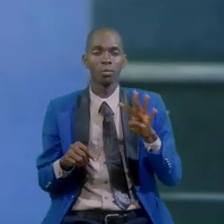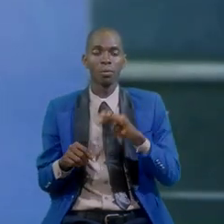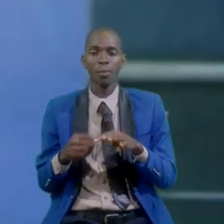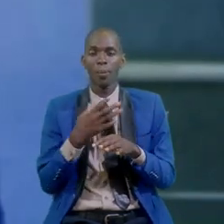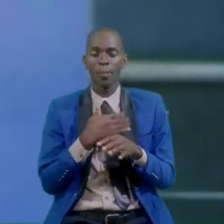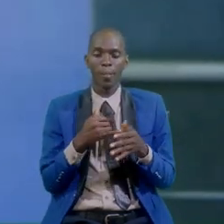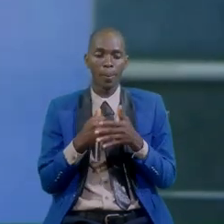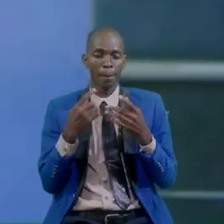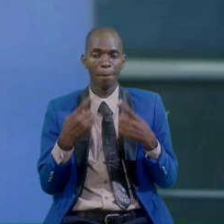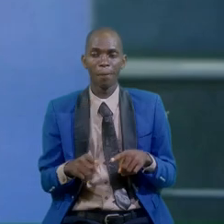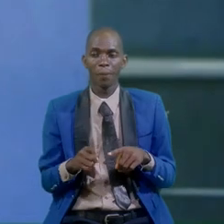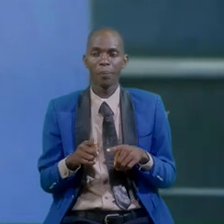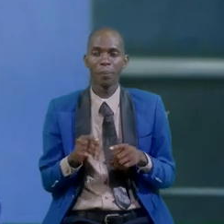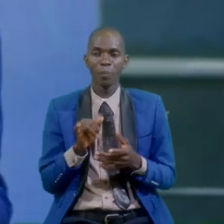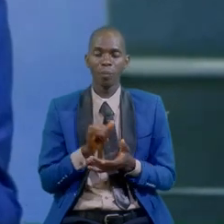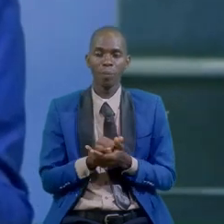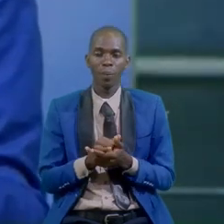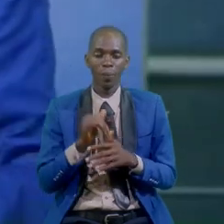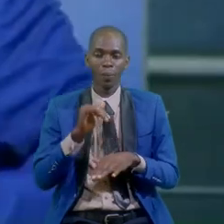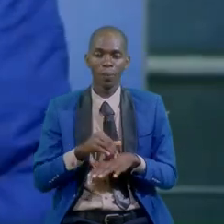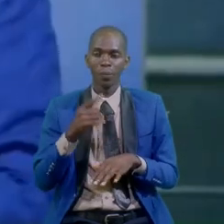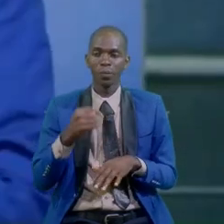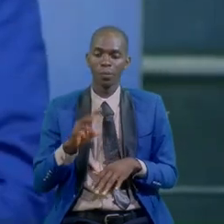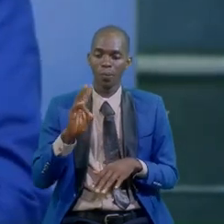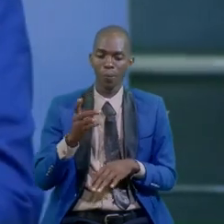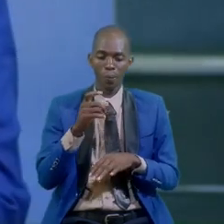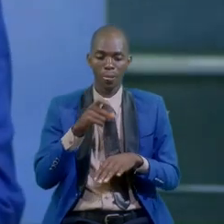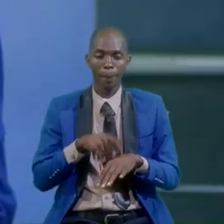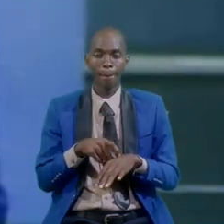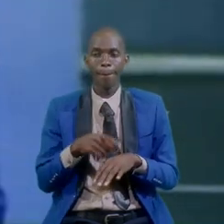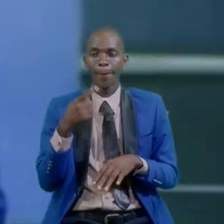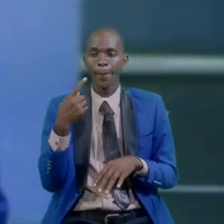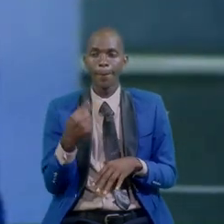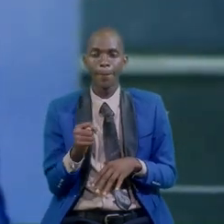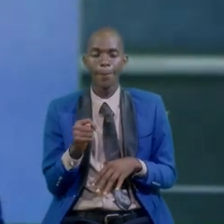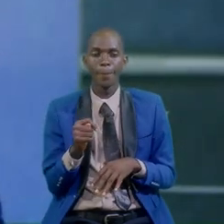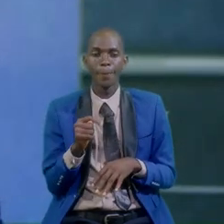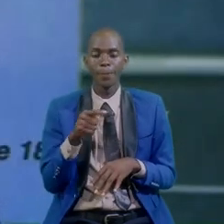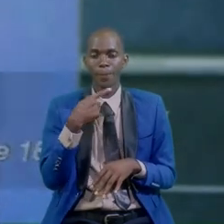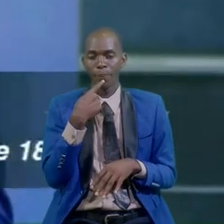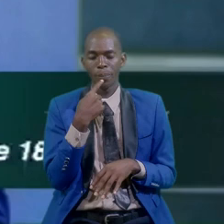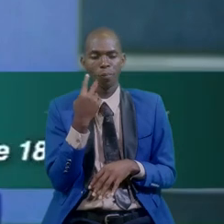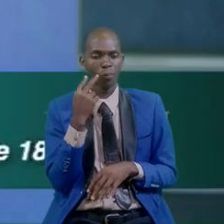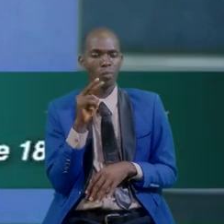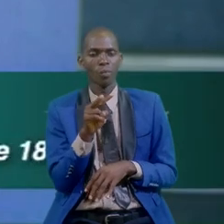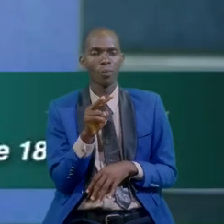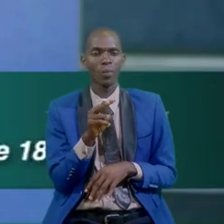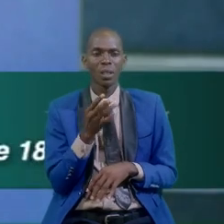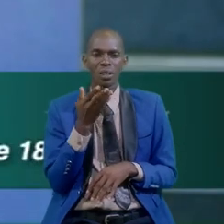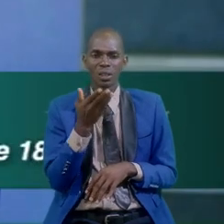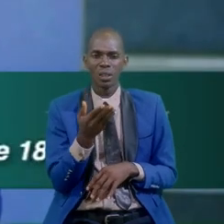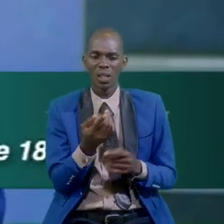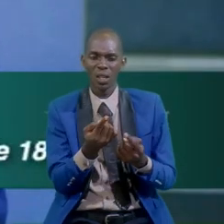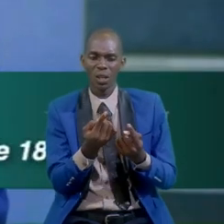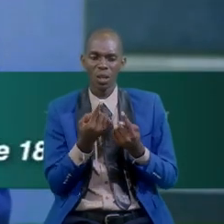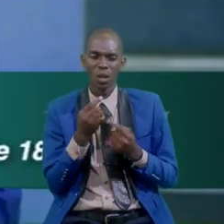pass at the seventh time that he said, behold, there ariseth a little